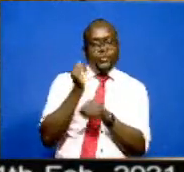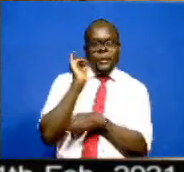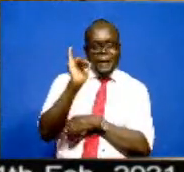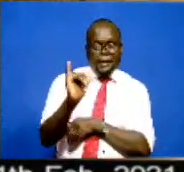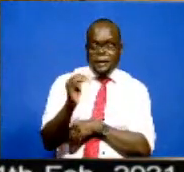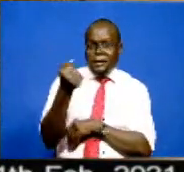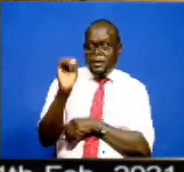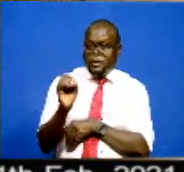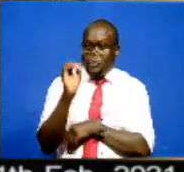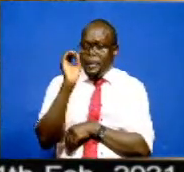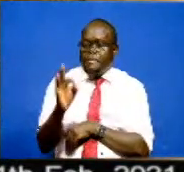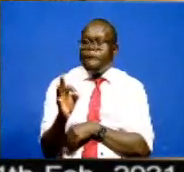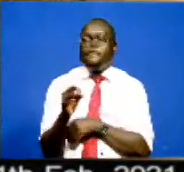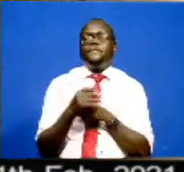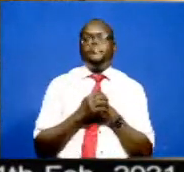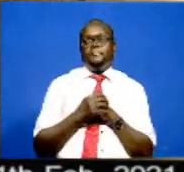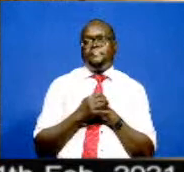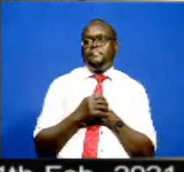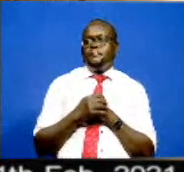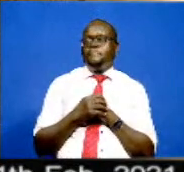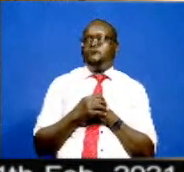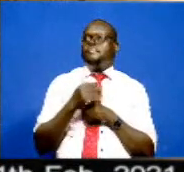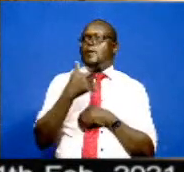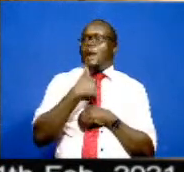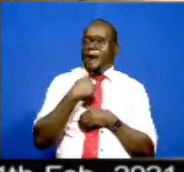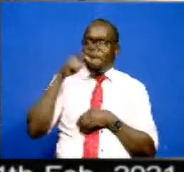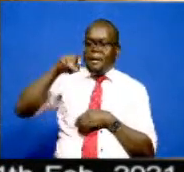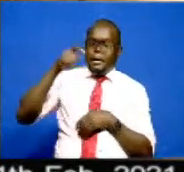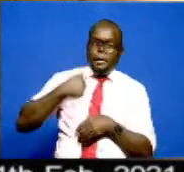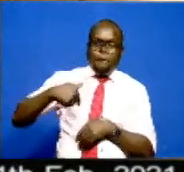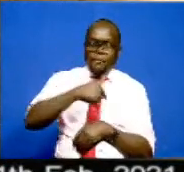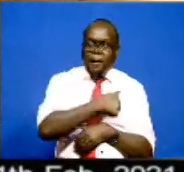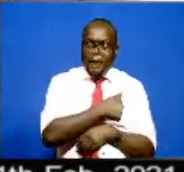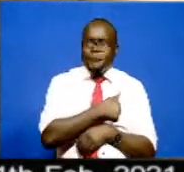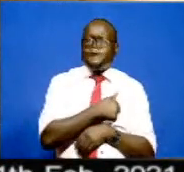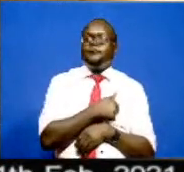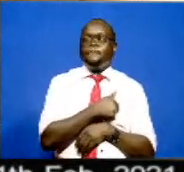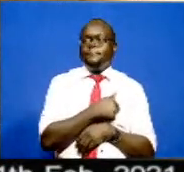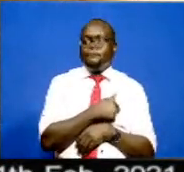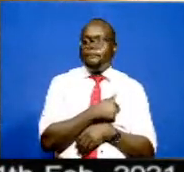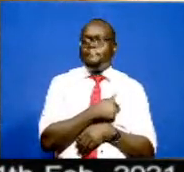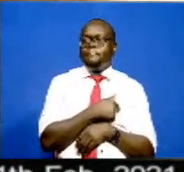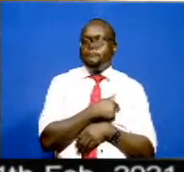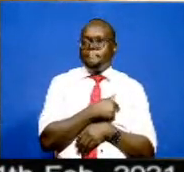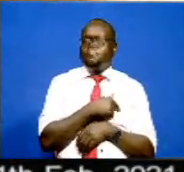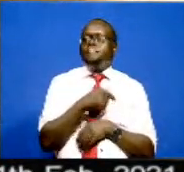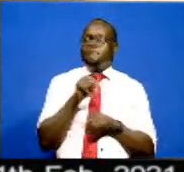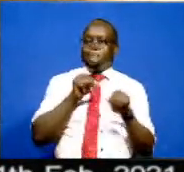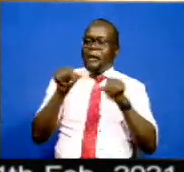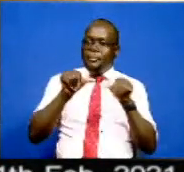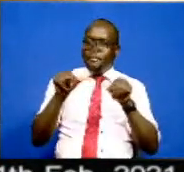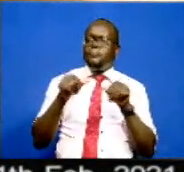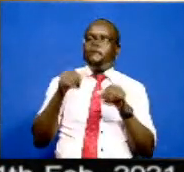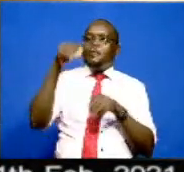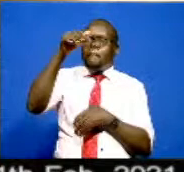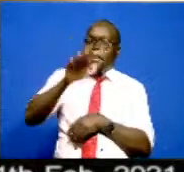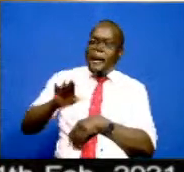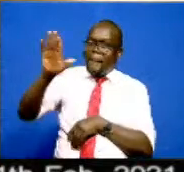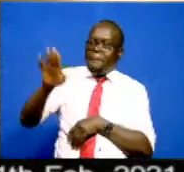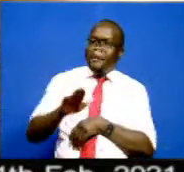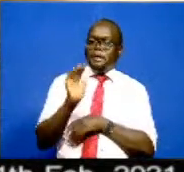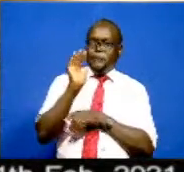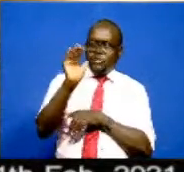So there was need for us at the administration of Parliament to